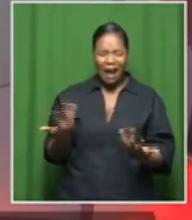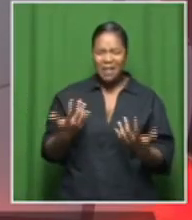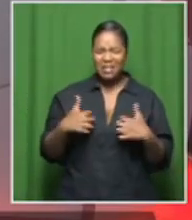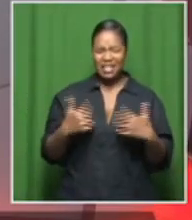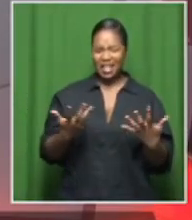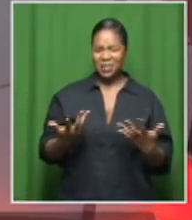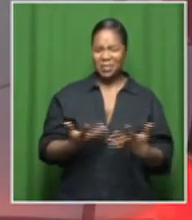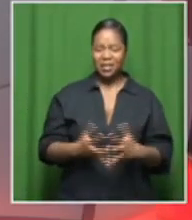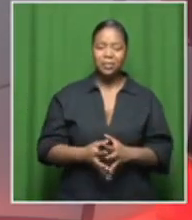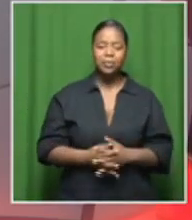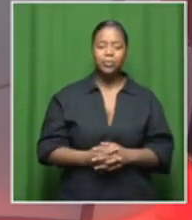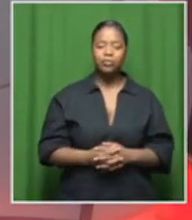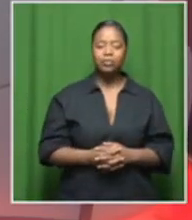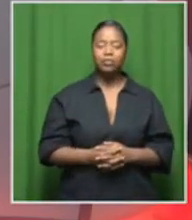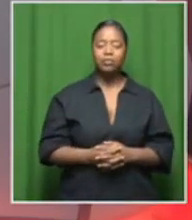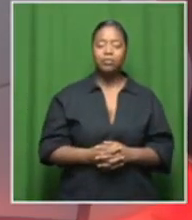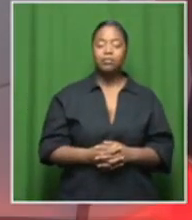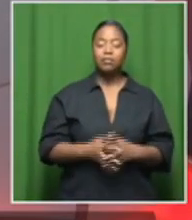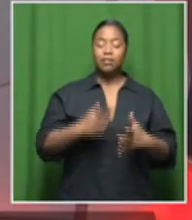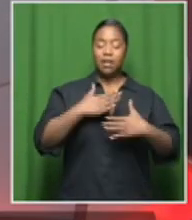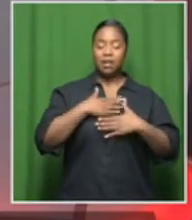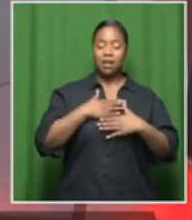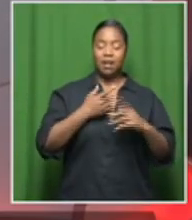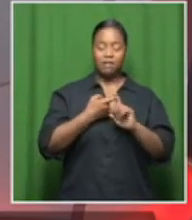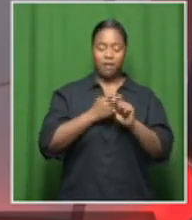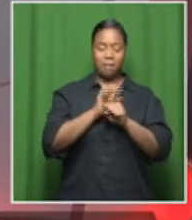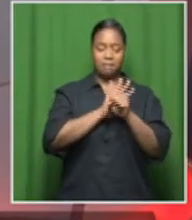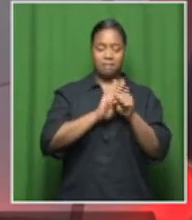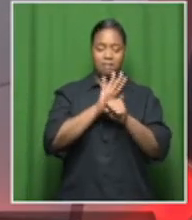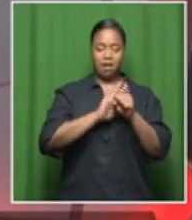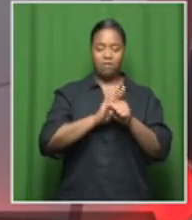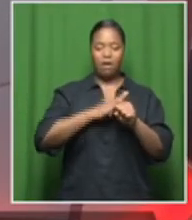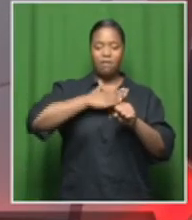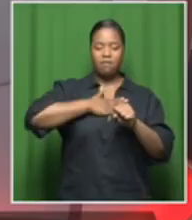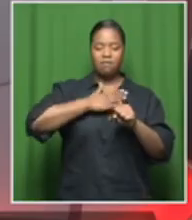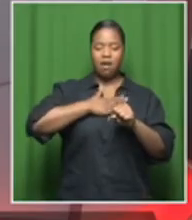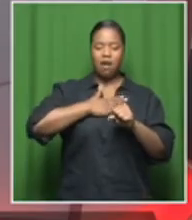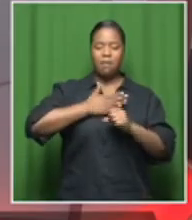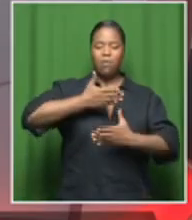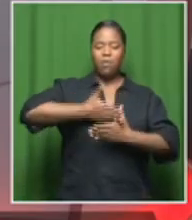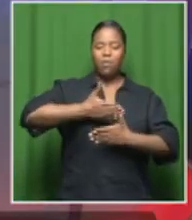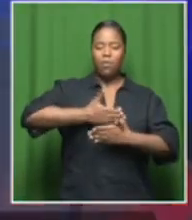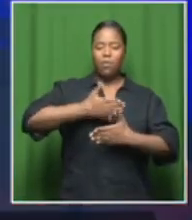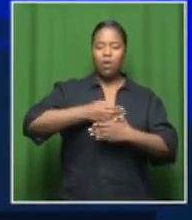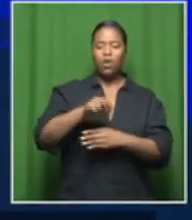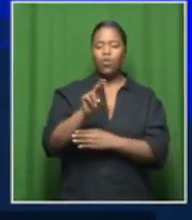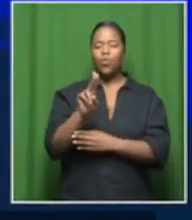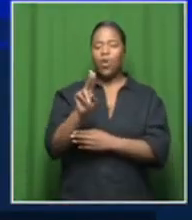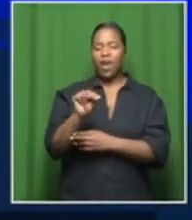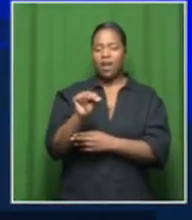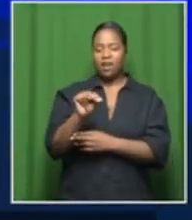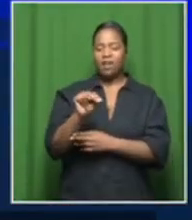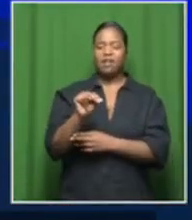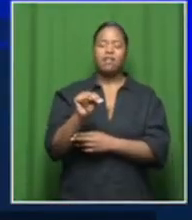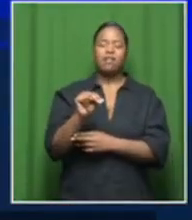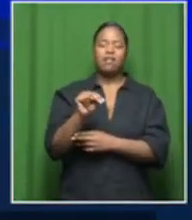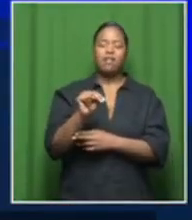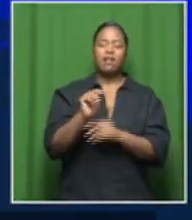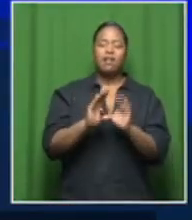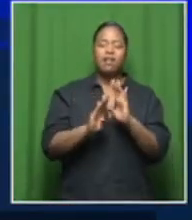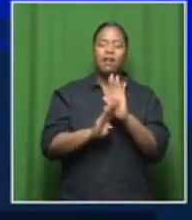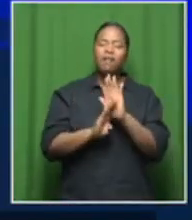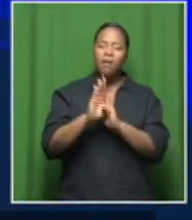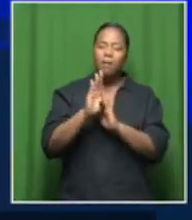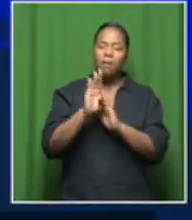from? Well, I come from a telecom environment, and I used to work with the UN Millennium Development Goals,